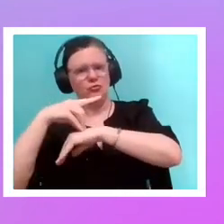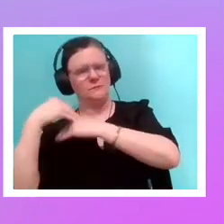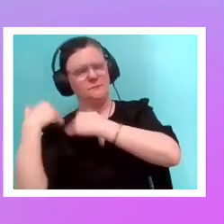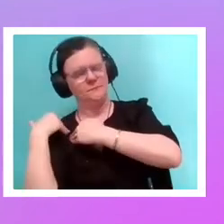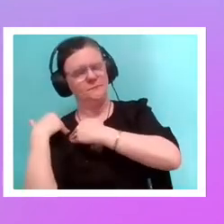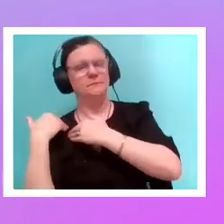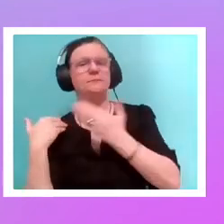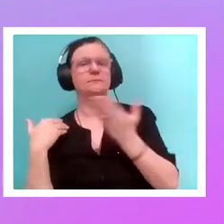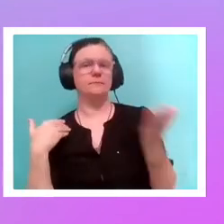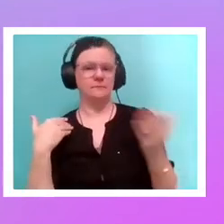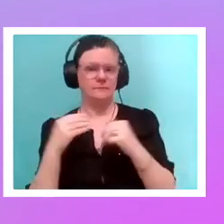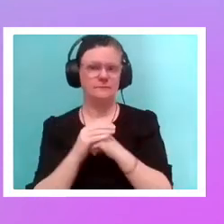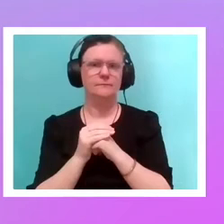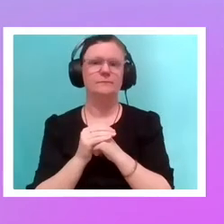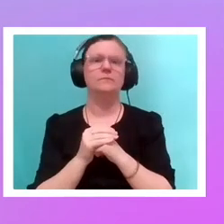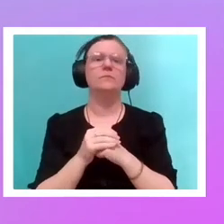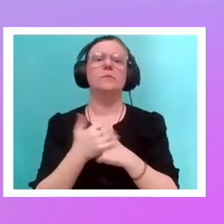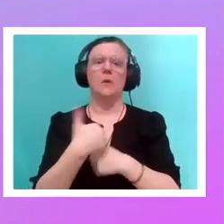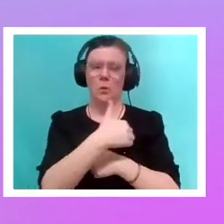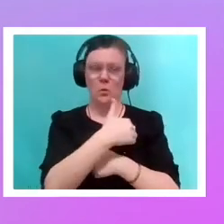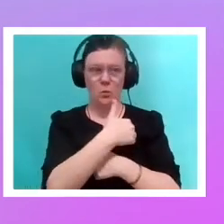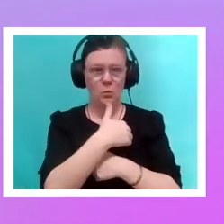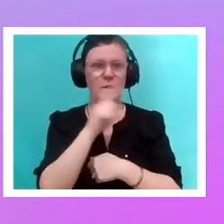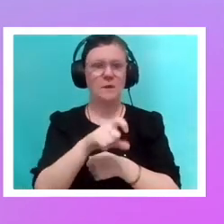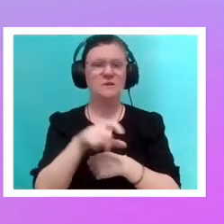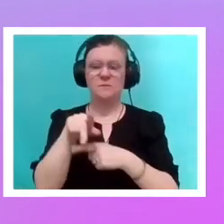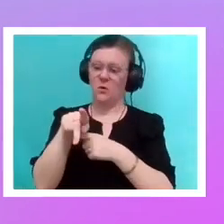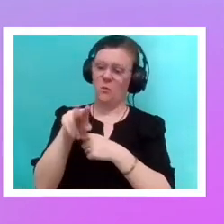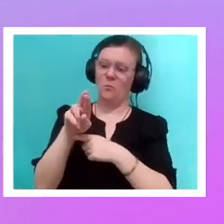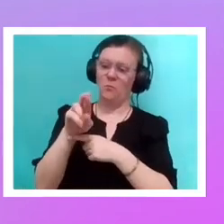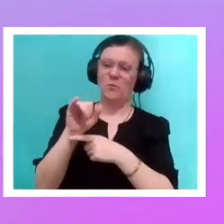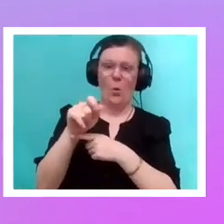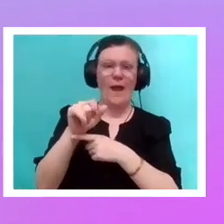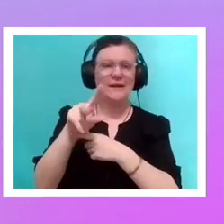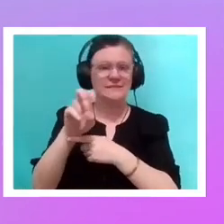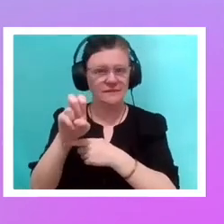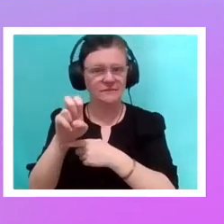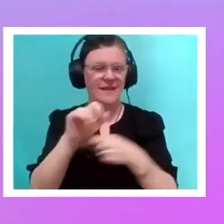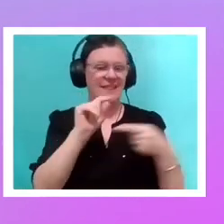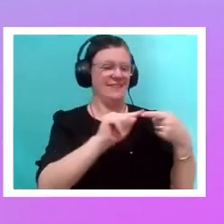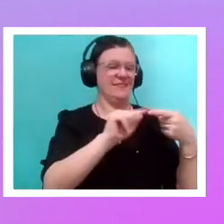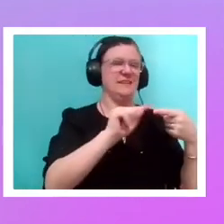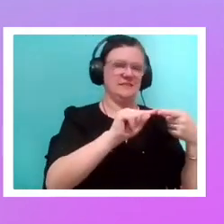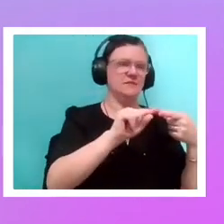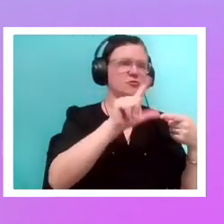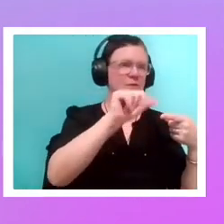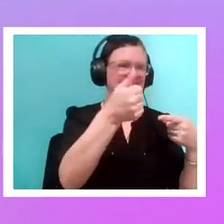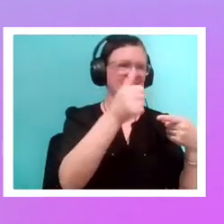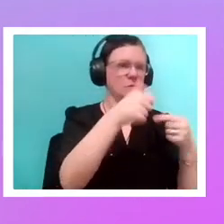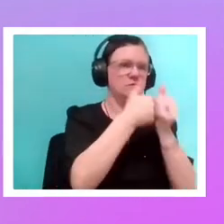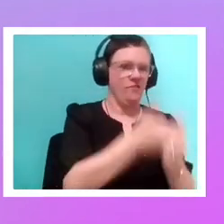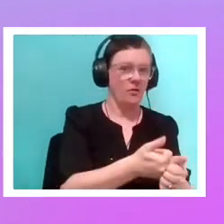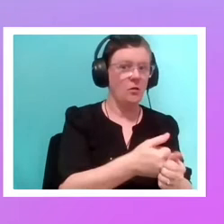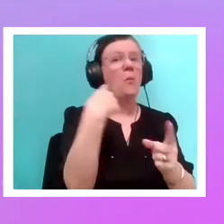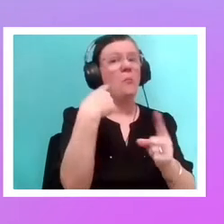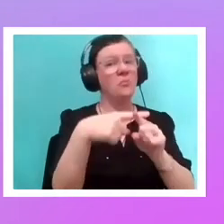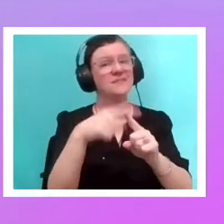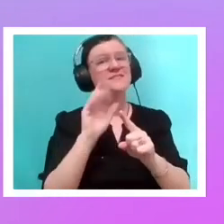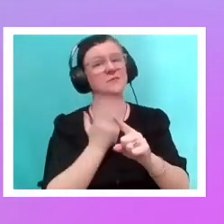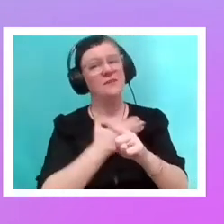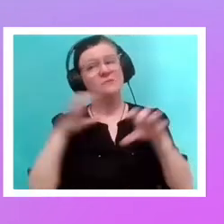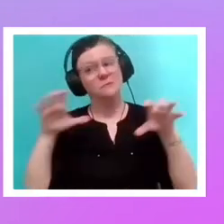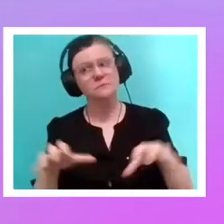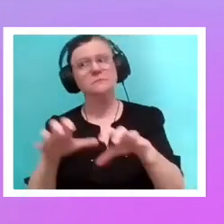it says that public sector organisations must comply with the public sector equality duty. This means that those organisations